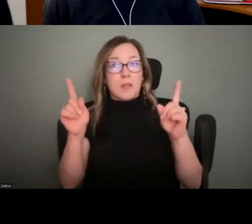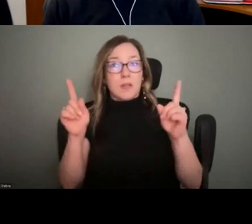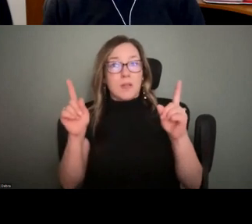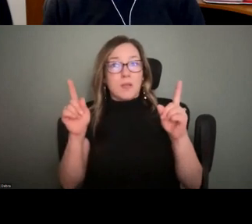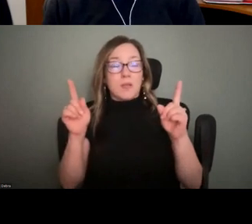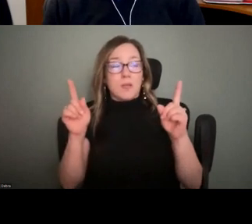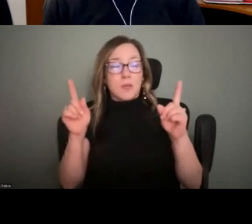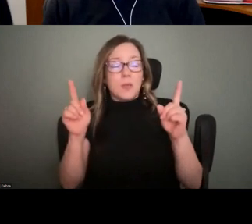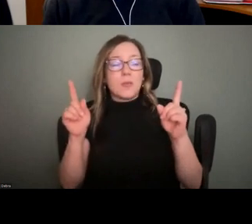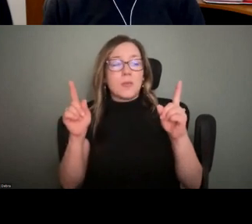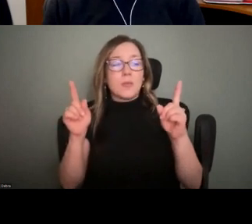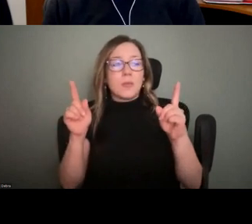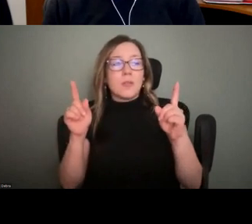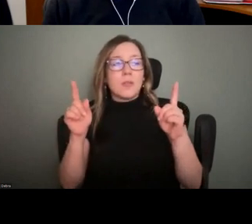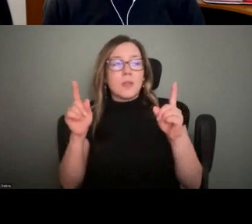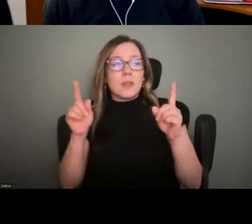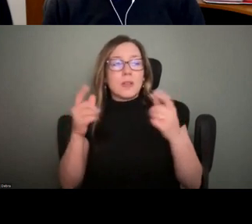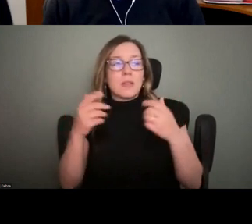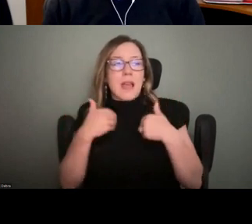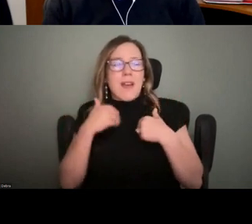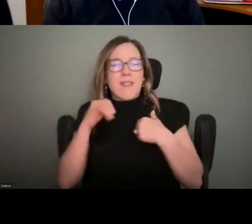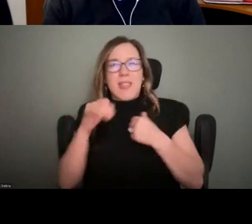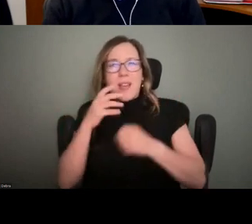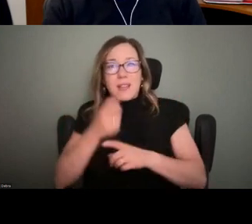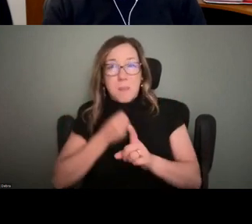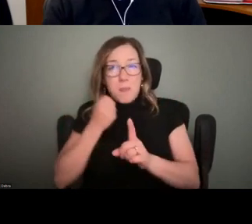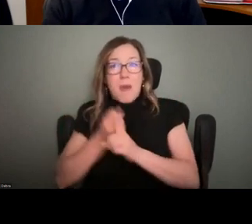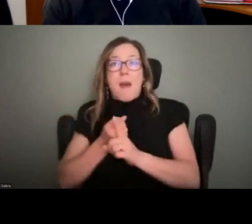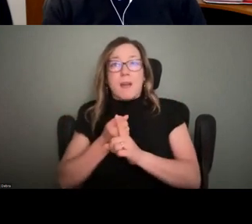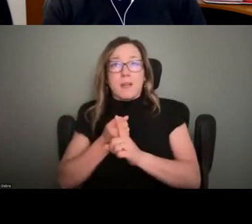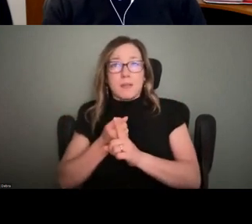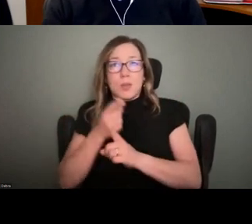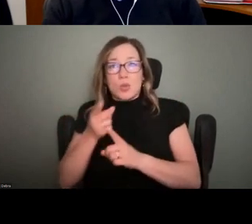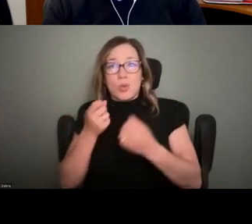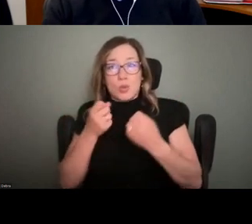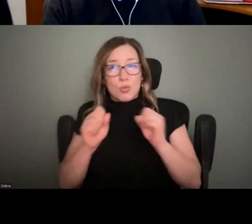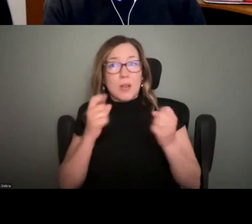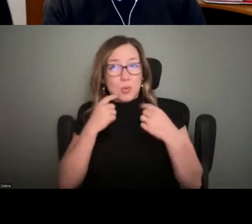the impact that you're really trying to achieve.